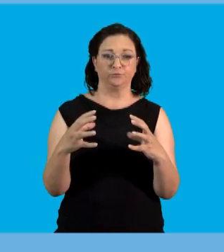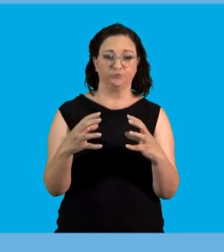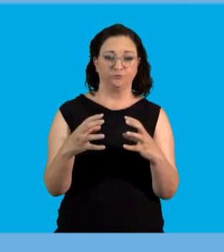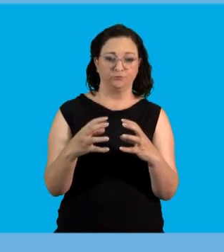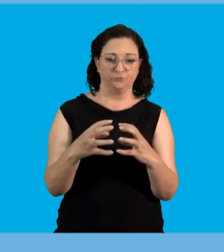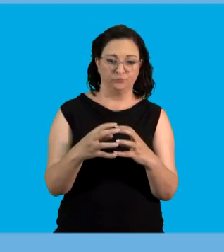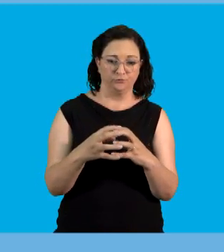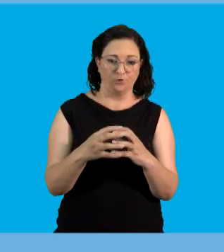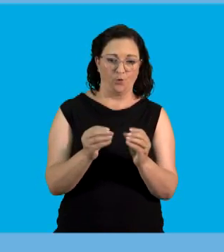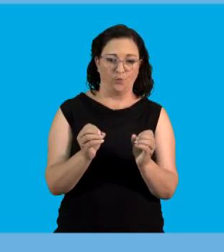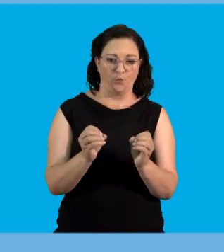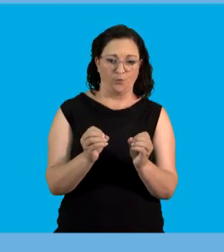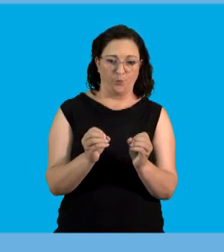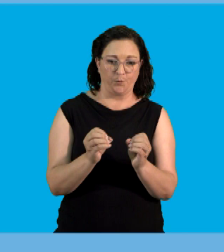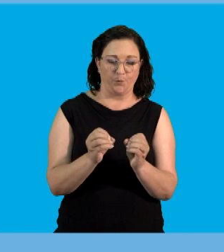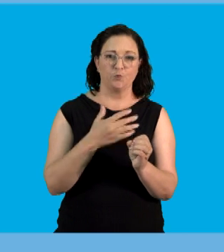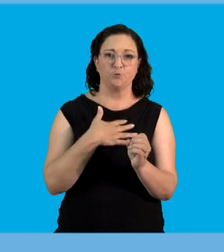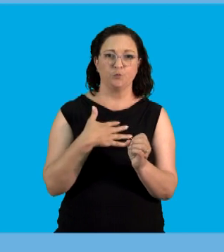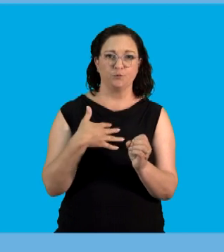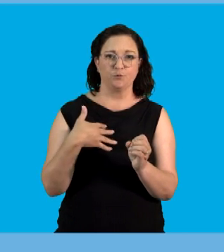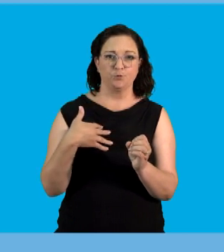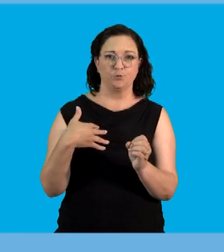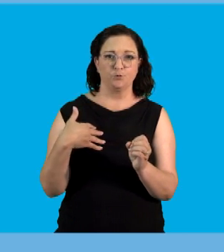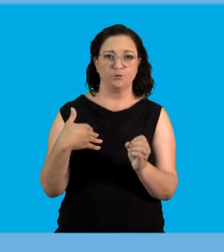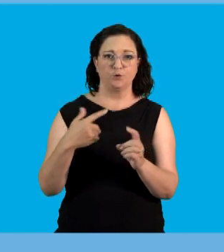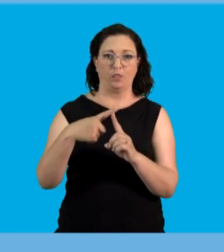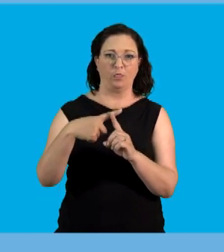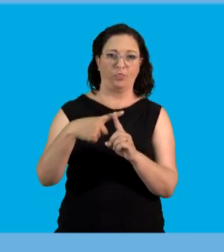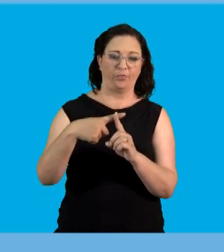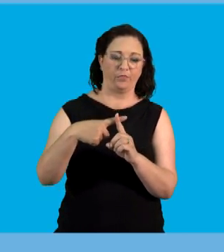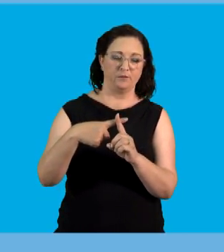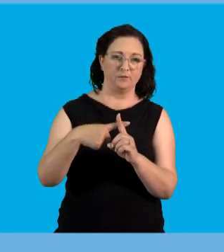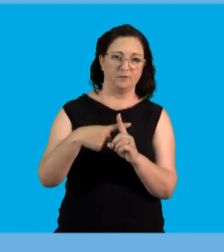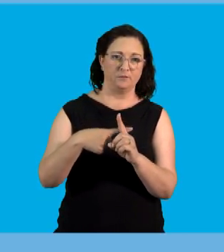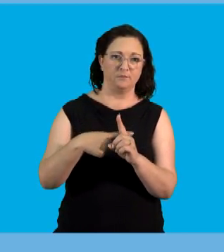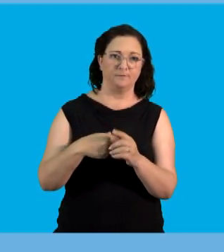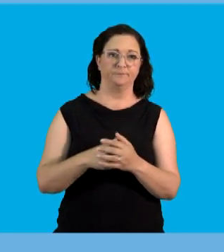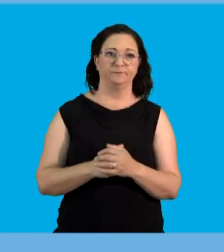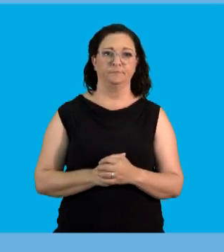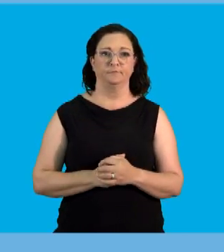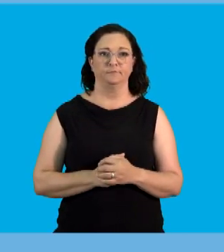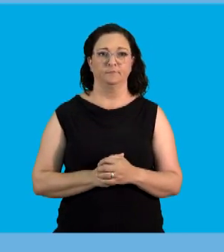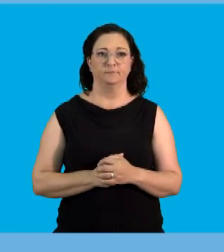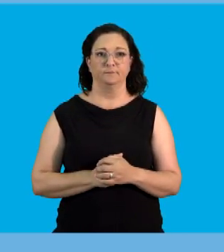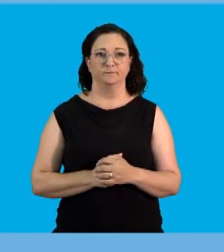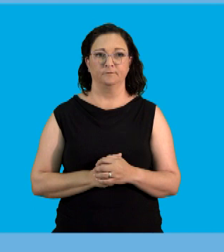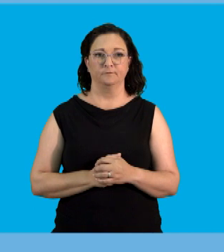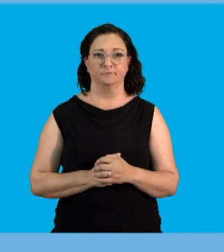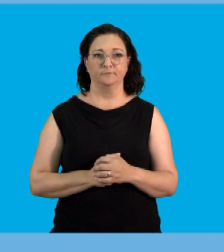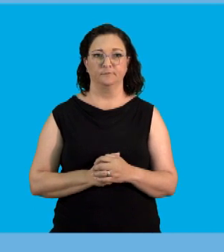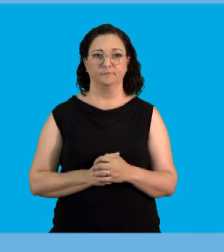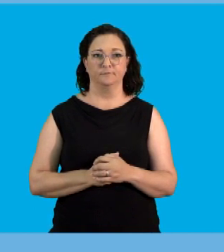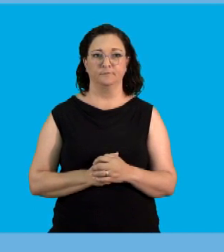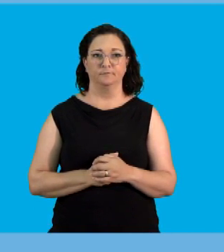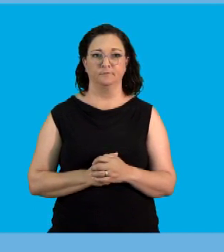particles are moving slower and closer together. So if you now decrease the energy, or if you now decrease the temperature, we're now going to